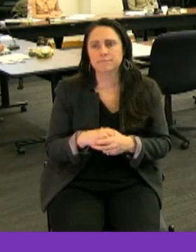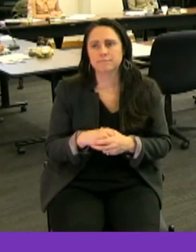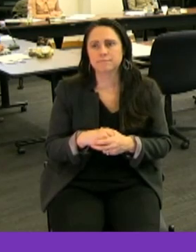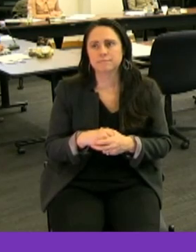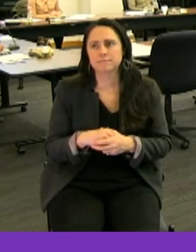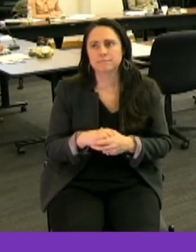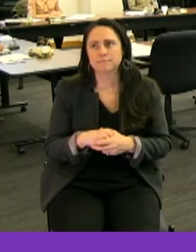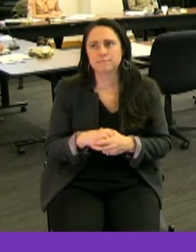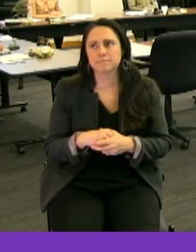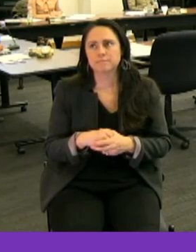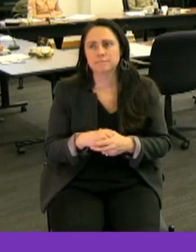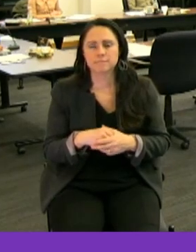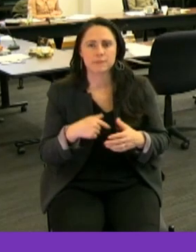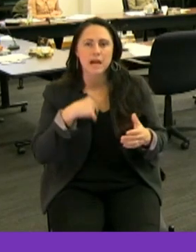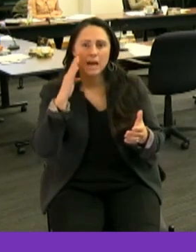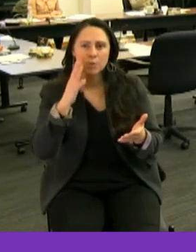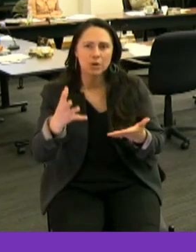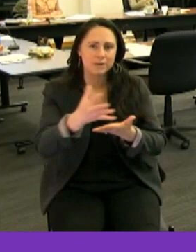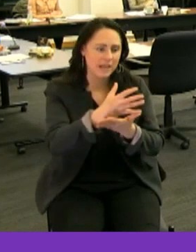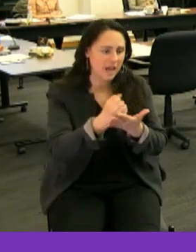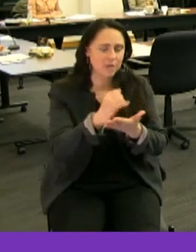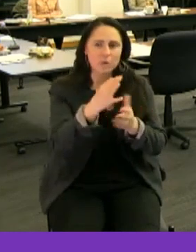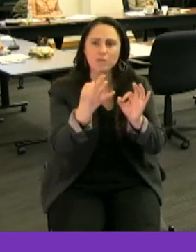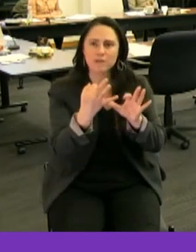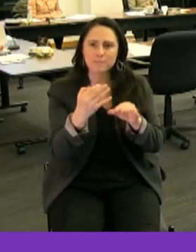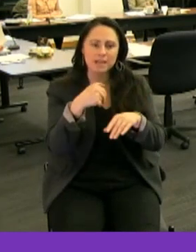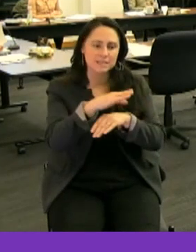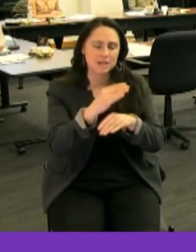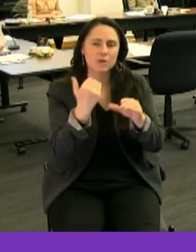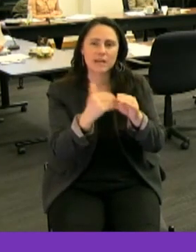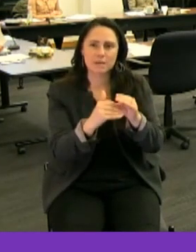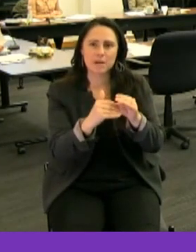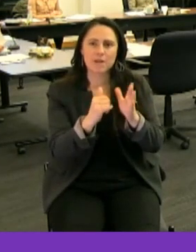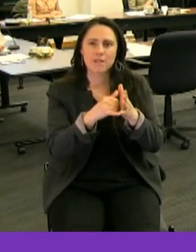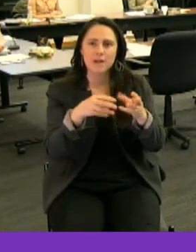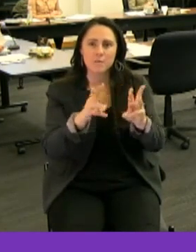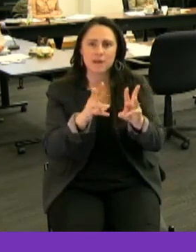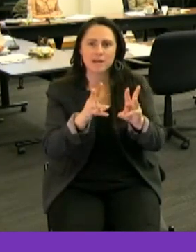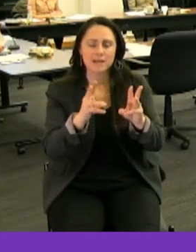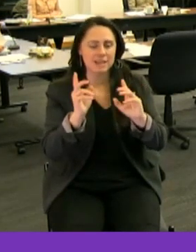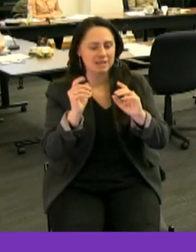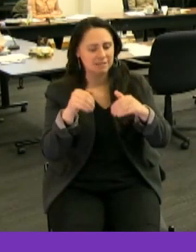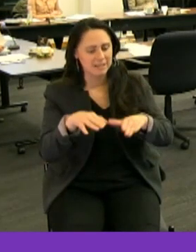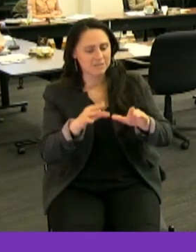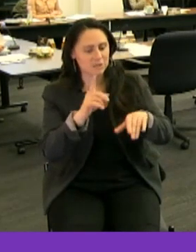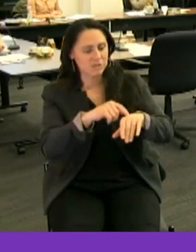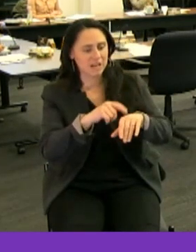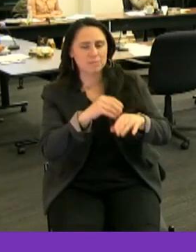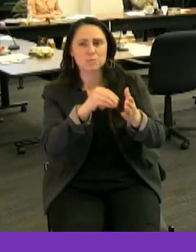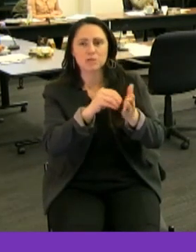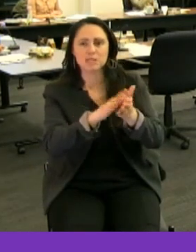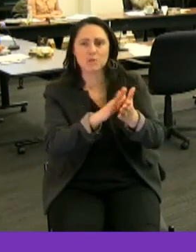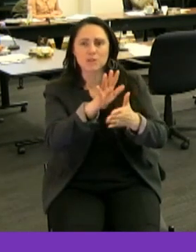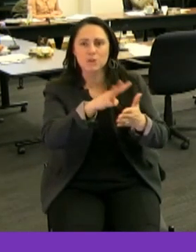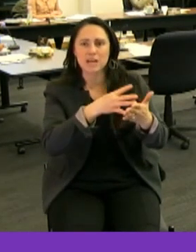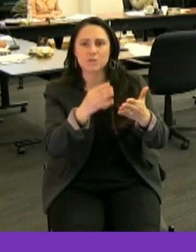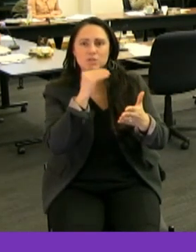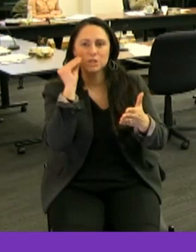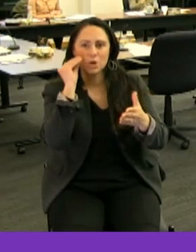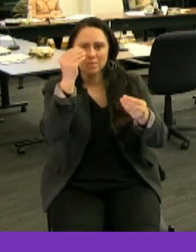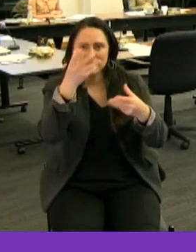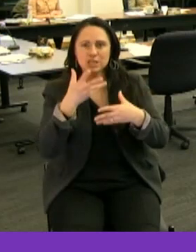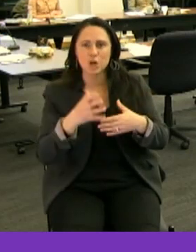Okay, so I'll gather your feedback and I'll send out an email reminder. Look at your calendars at home and let us know. Thank